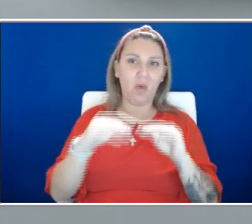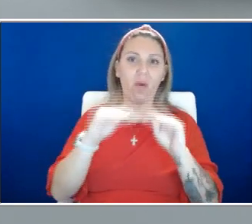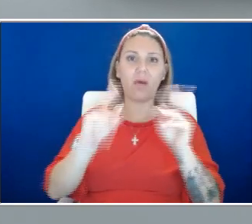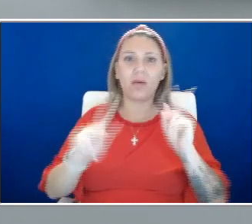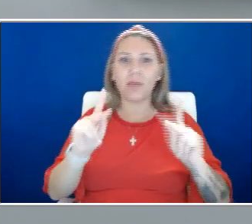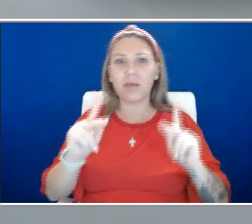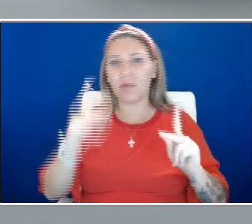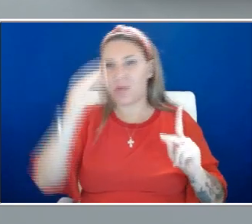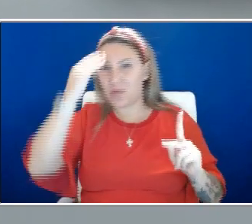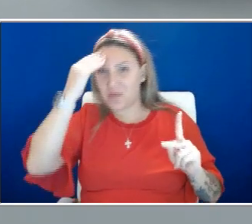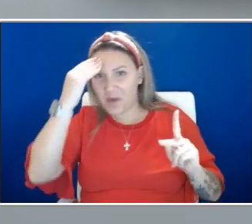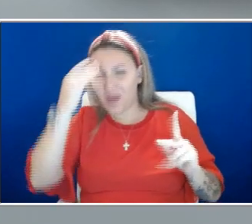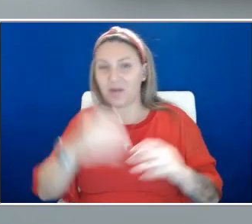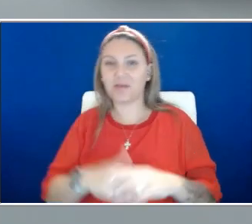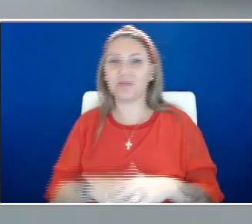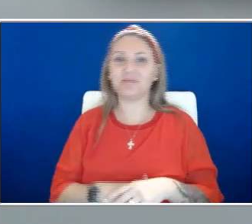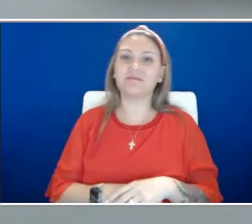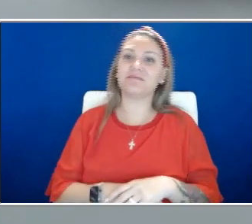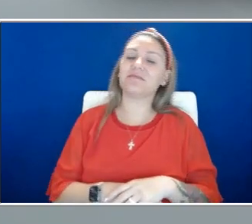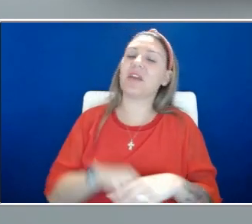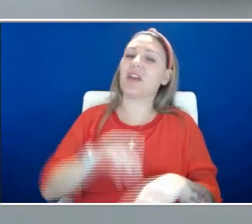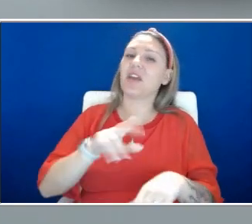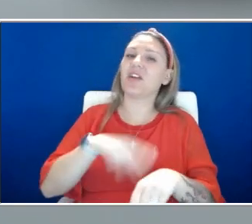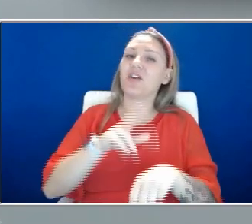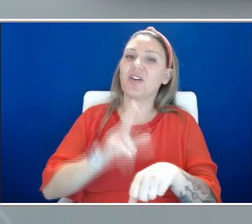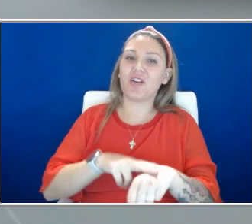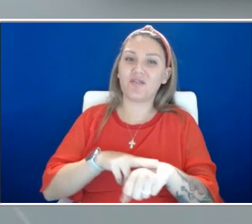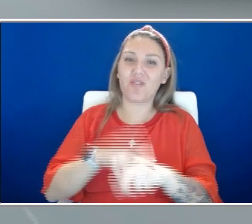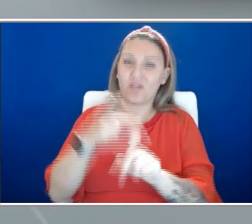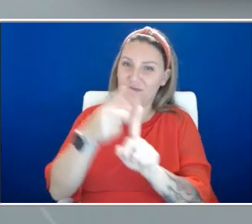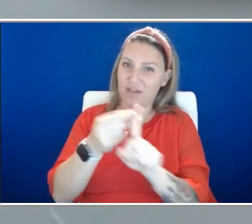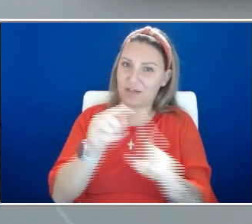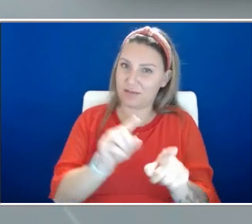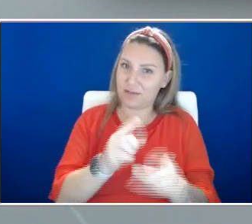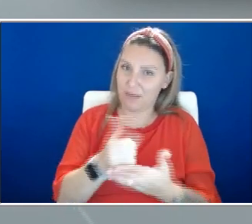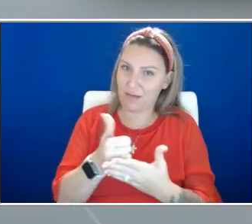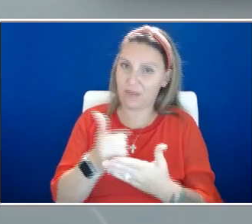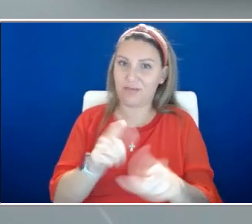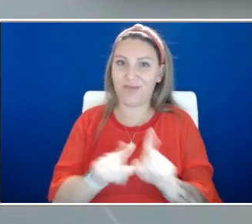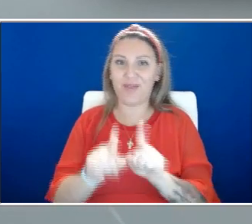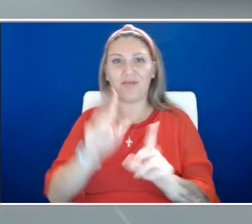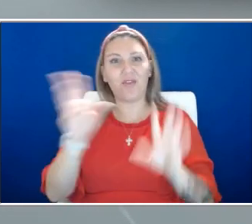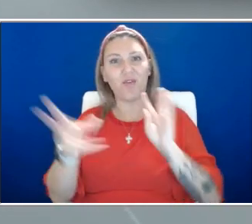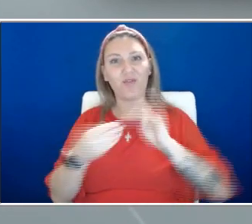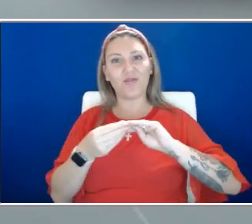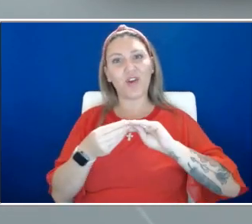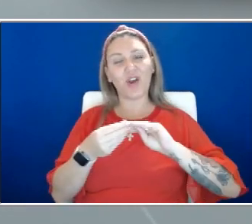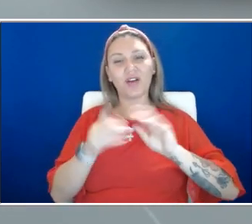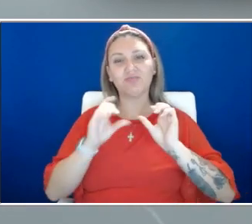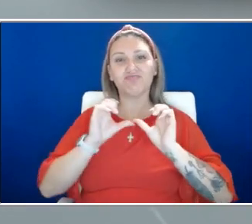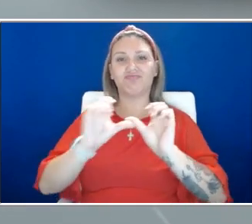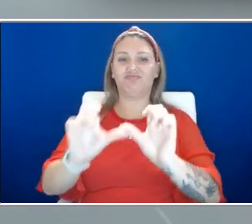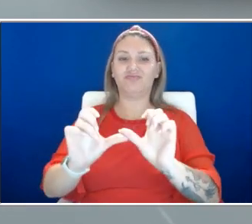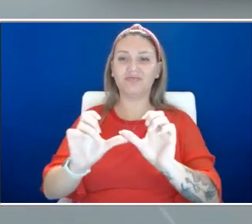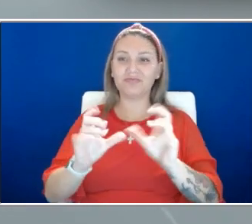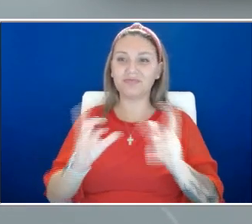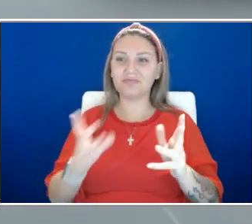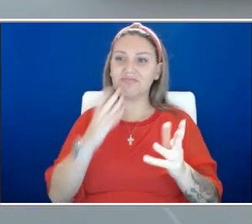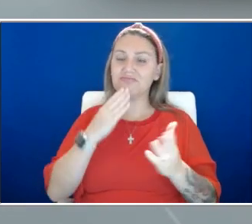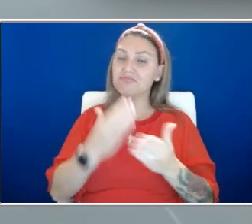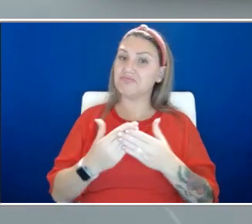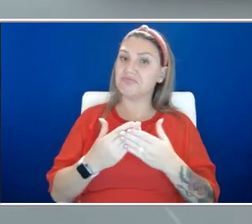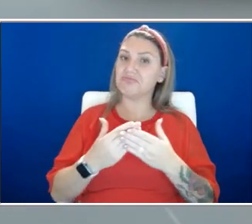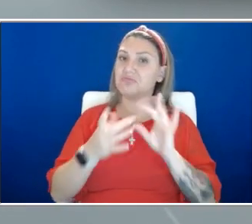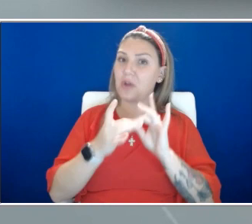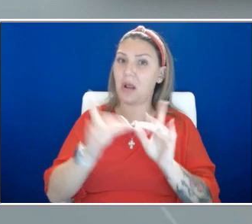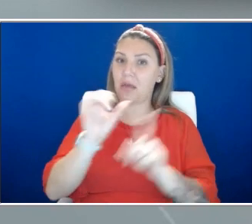aware of it, but also, of course, vaccination is helping as well. So overall, continues to be good as far as case